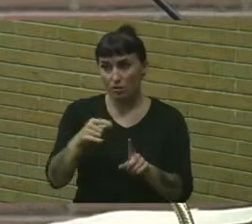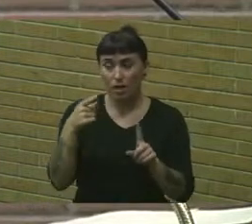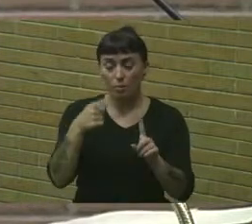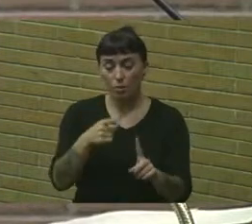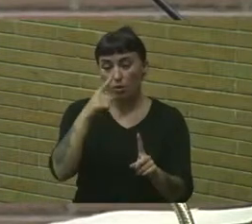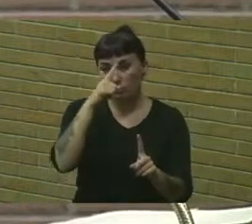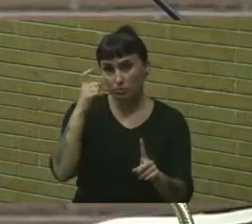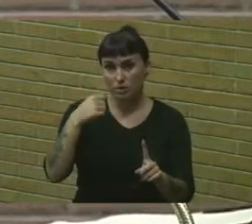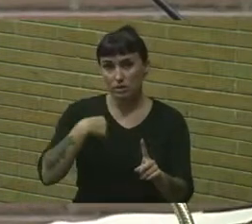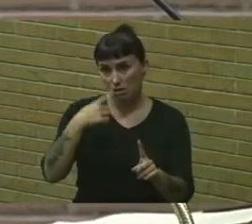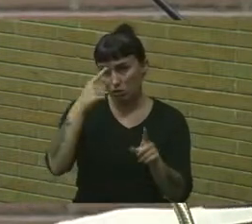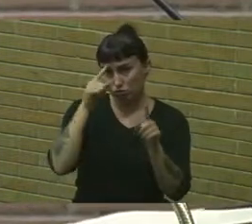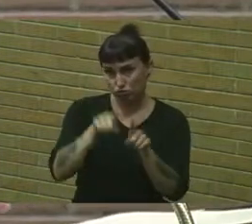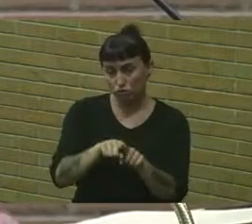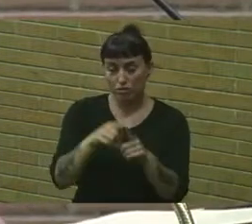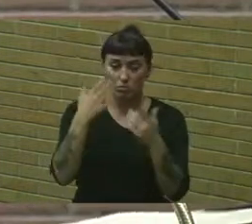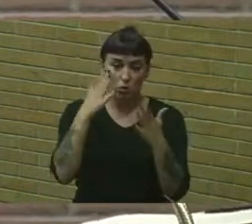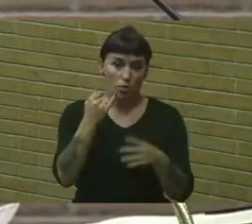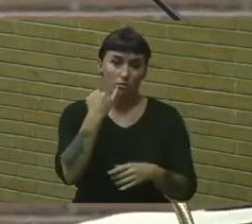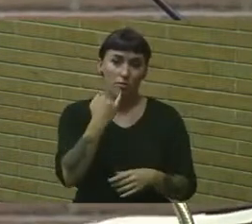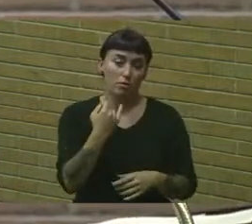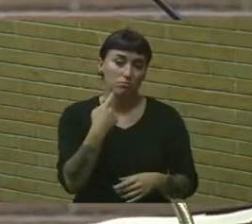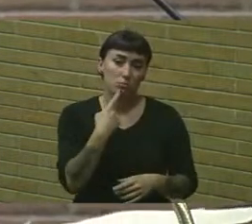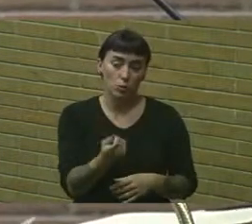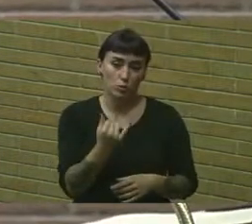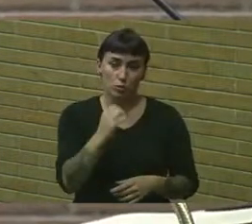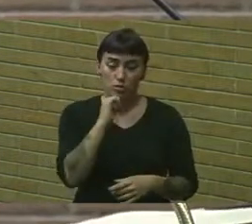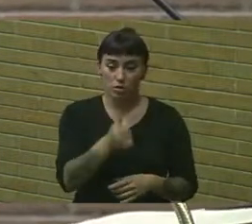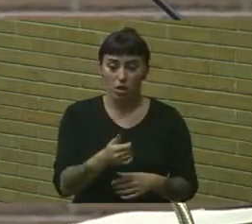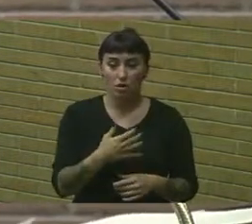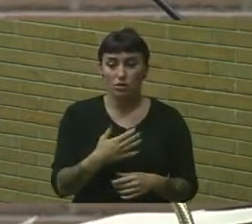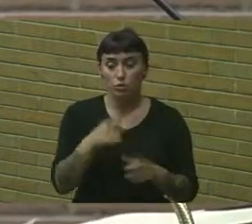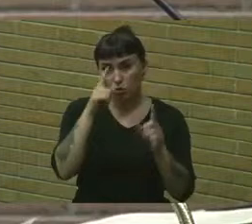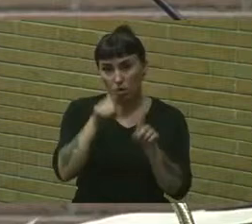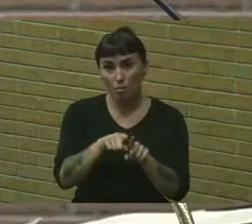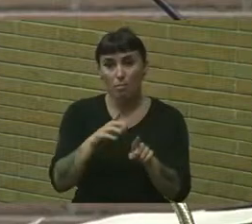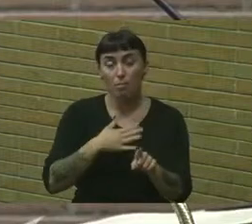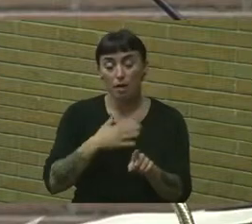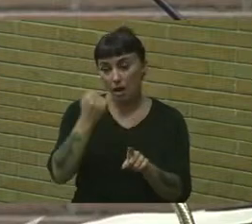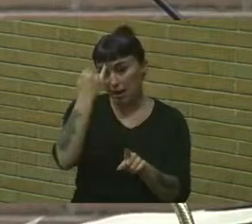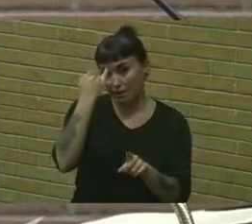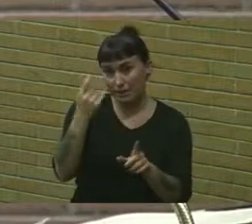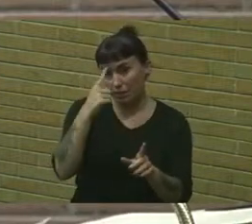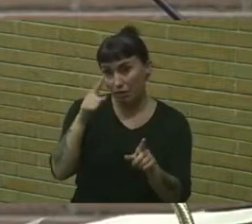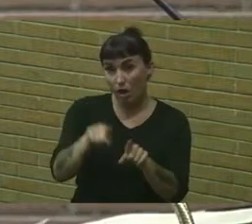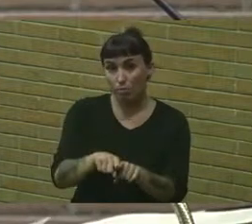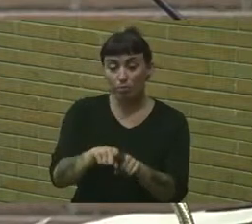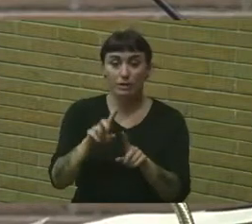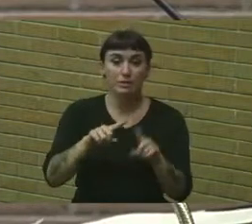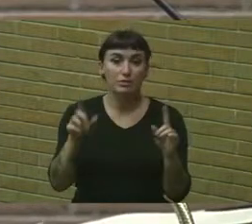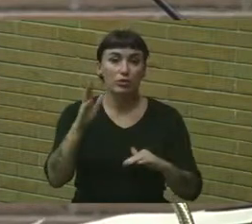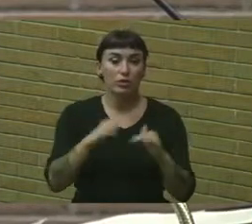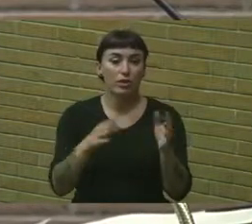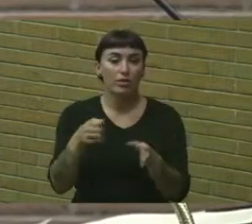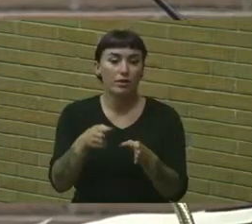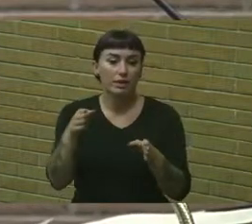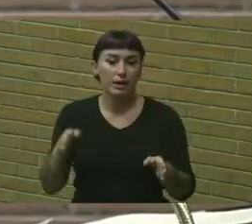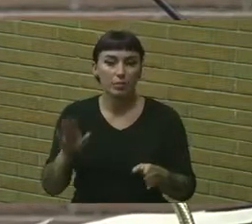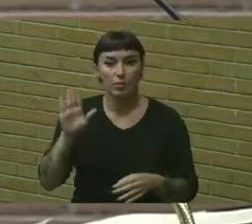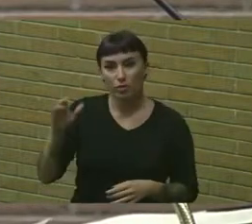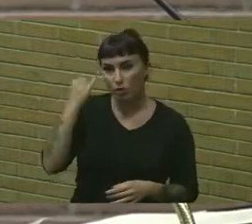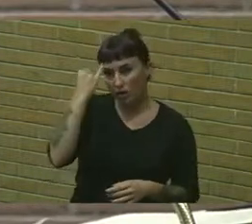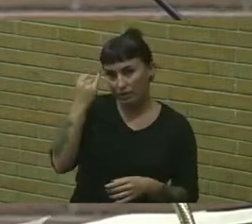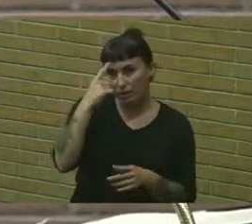I agreed, I don't know if I told you this or not, to a compromise. My idea of compromising was different than the neighbor's